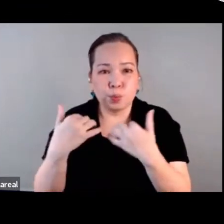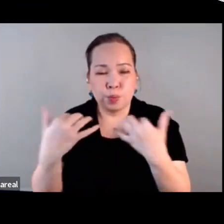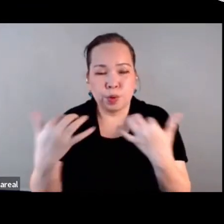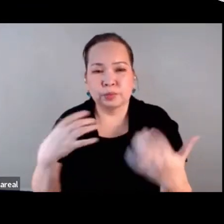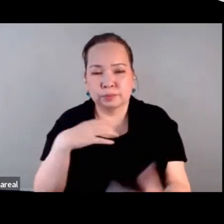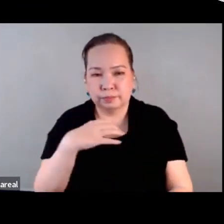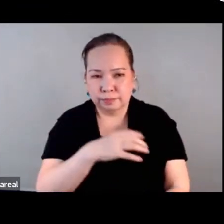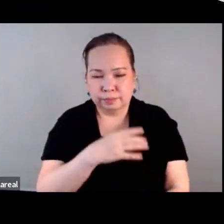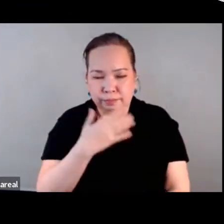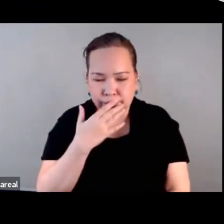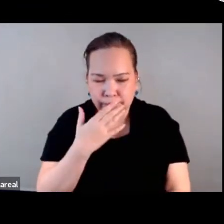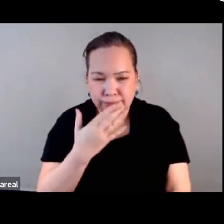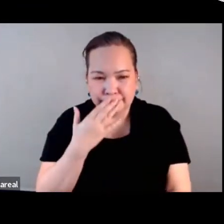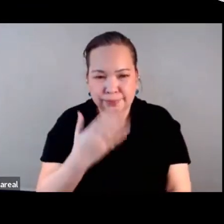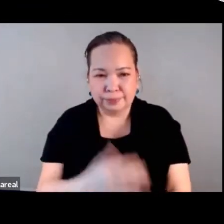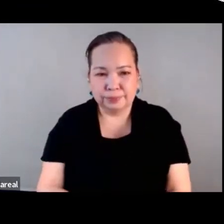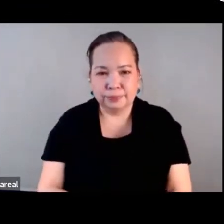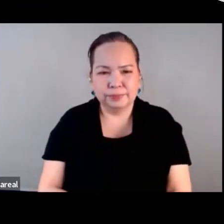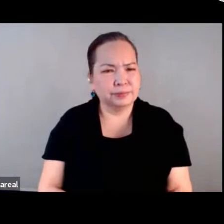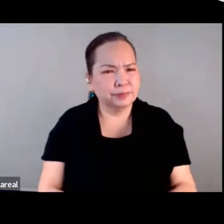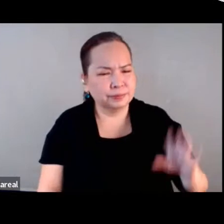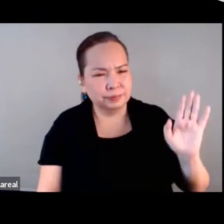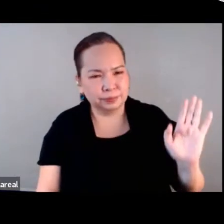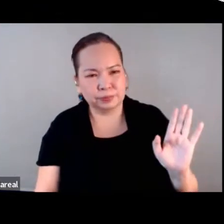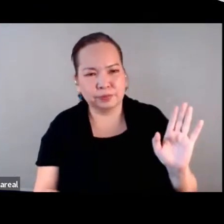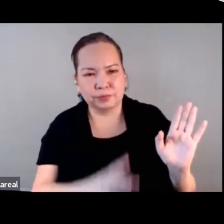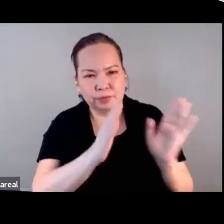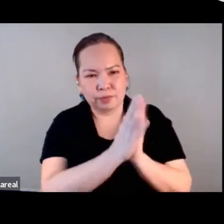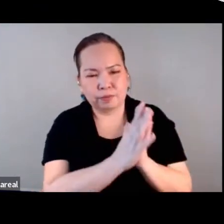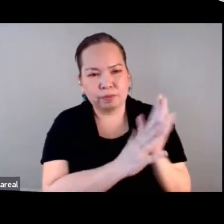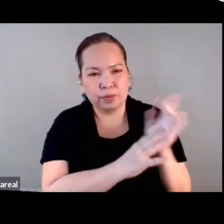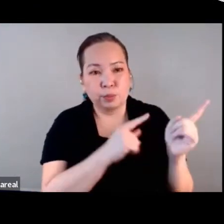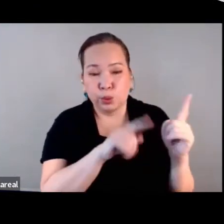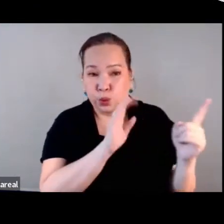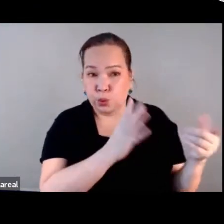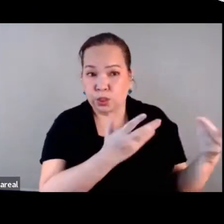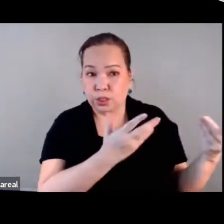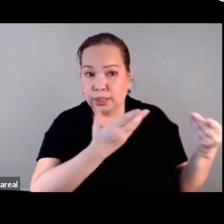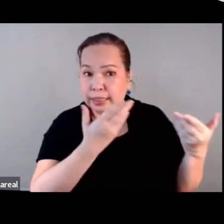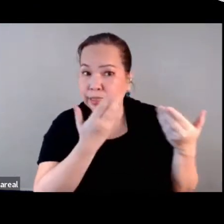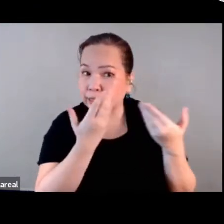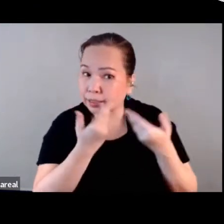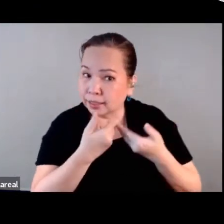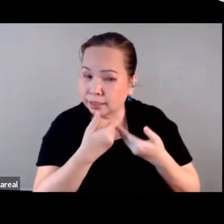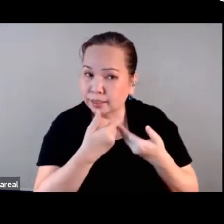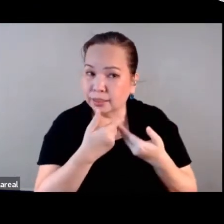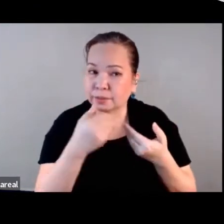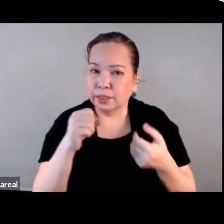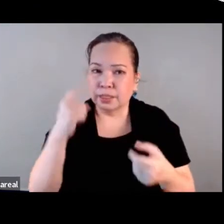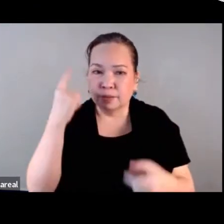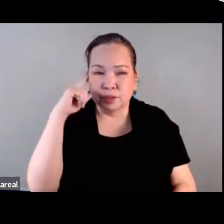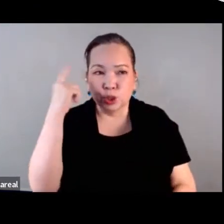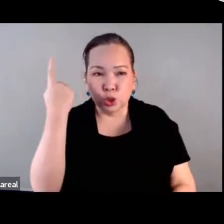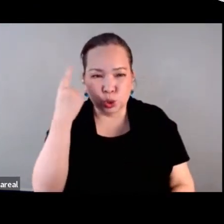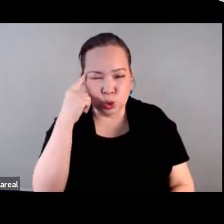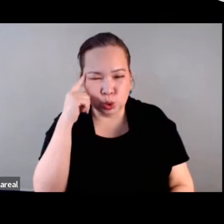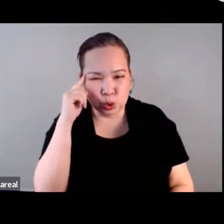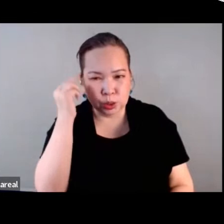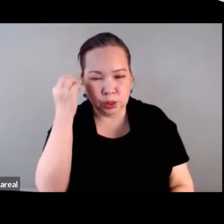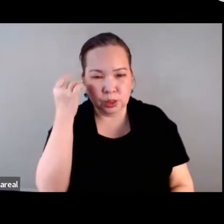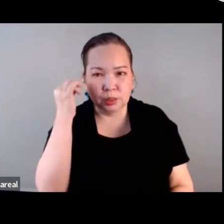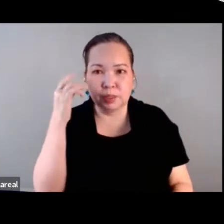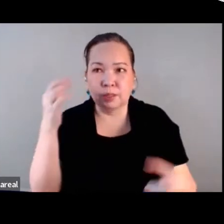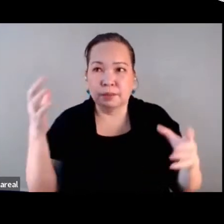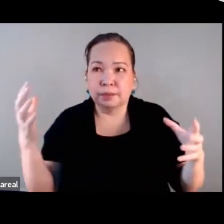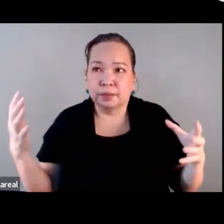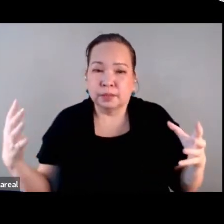ito. Thank you po. So Benjo, just to clarify, ano, ang suggestion niyo is that baka pwede pag-isipan rin na i-consolidate